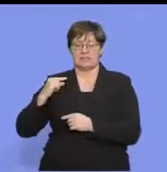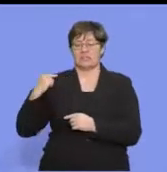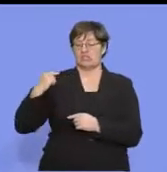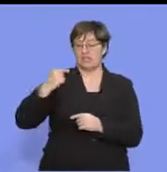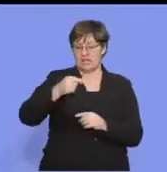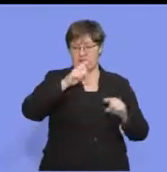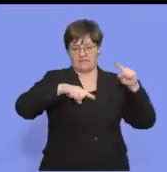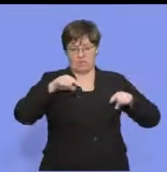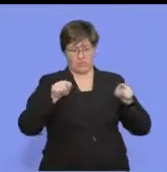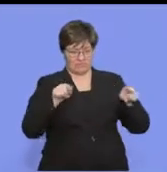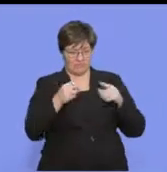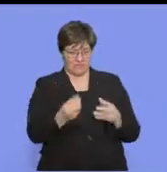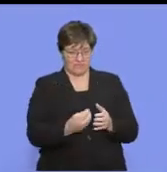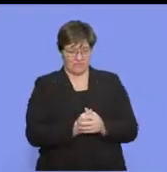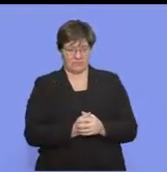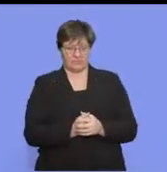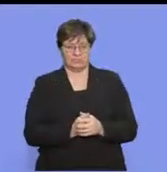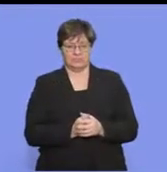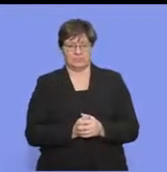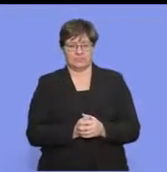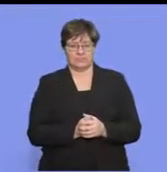variation within that population.